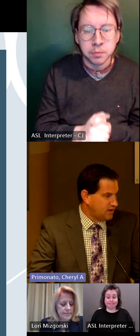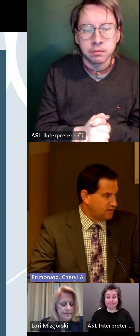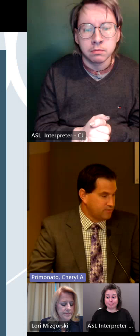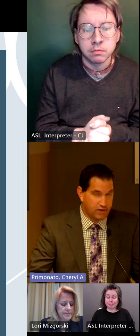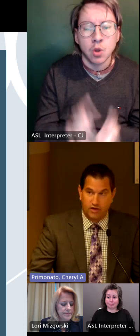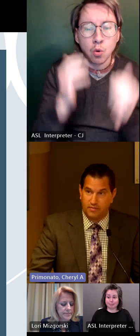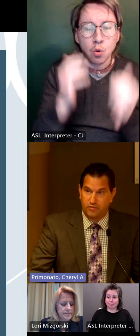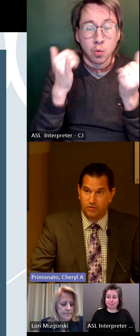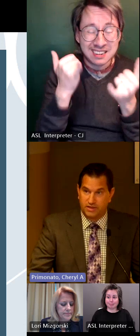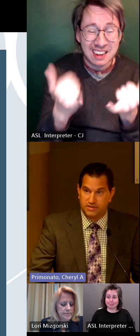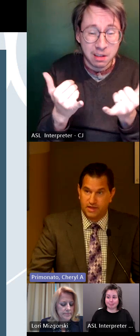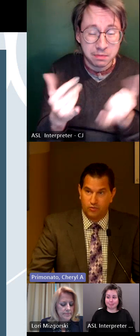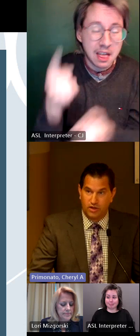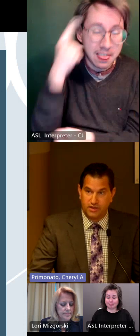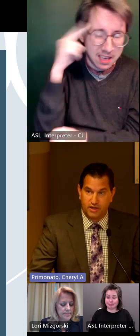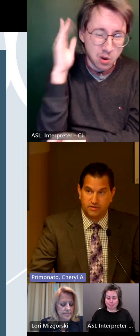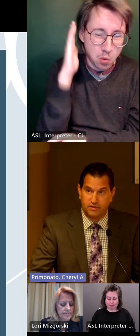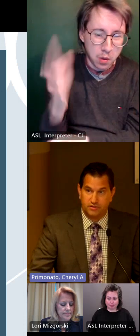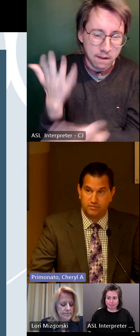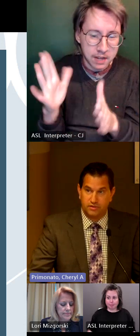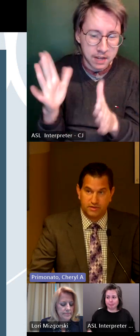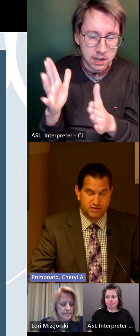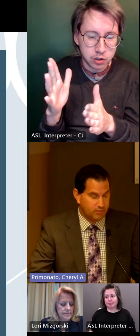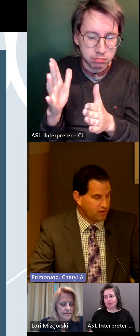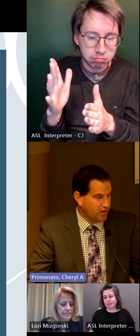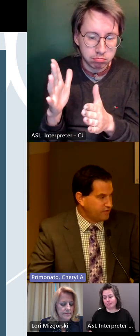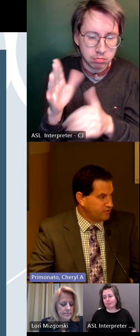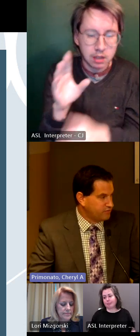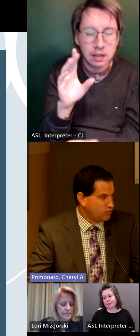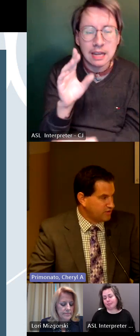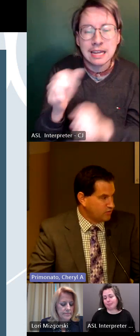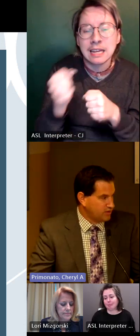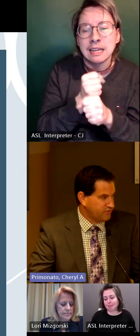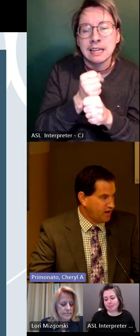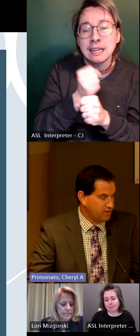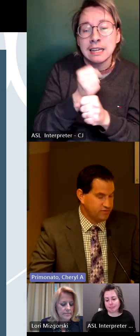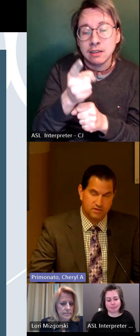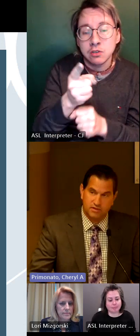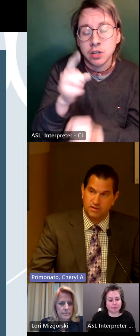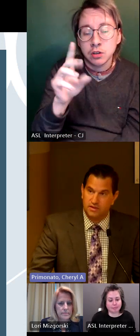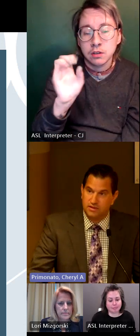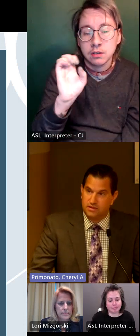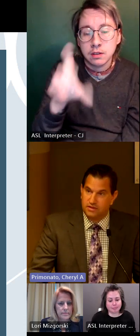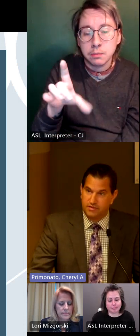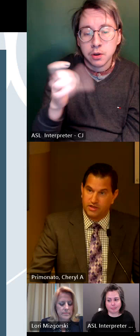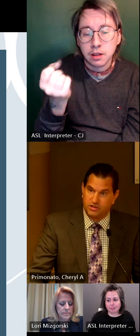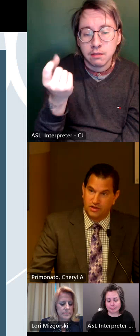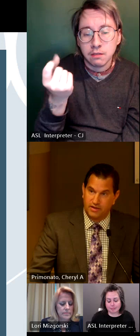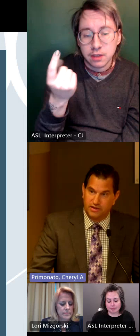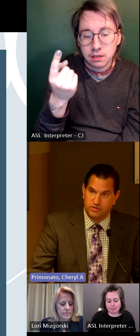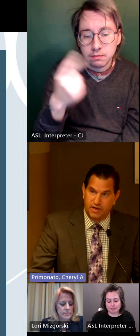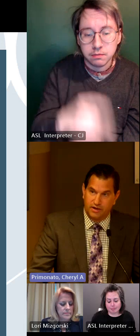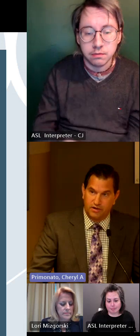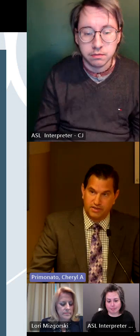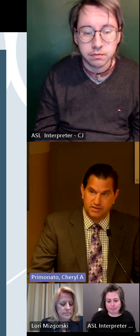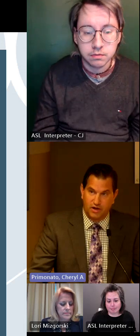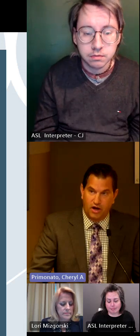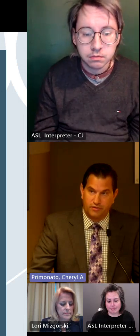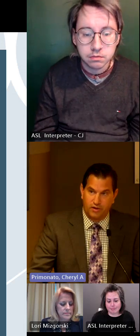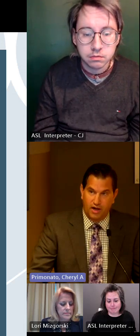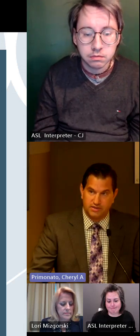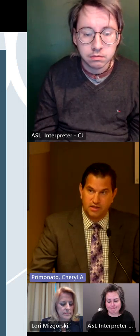for this agreement would extend 1 year to December 11th of 2025. Additionally,